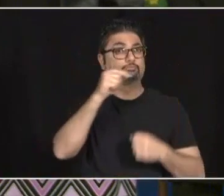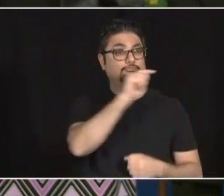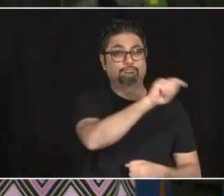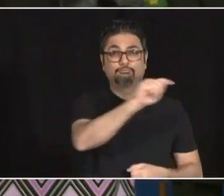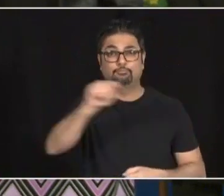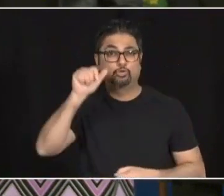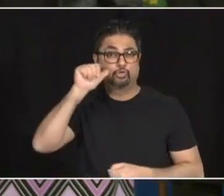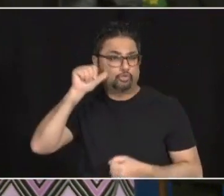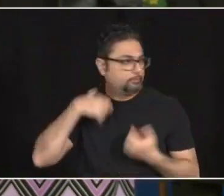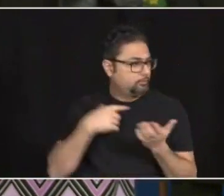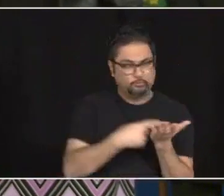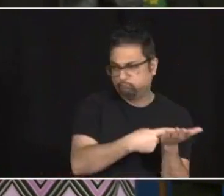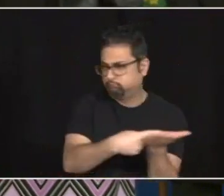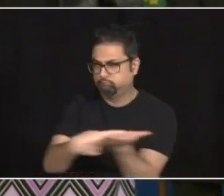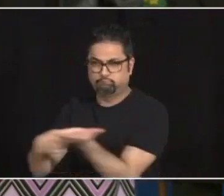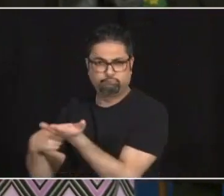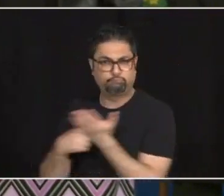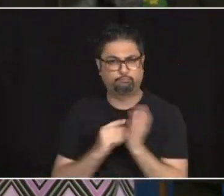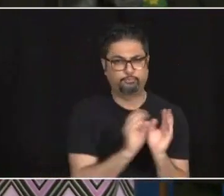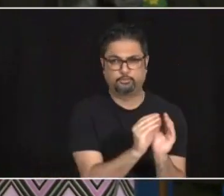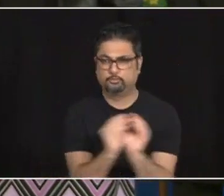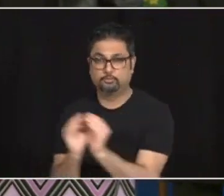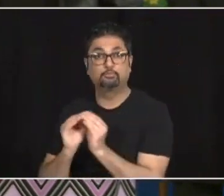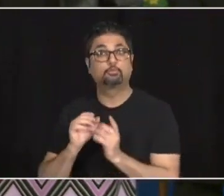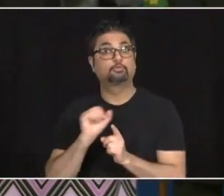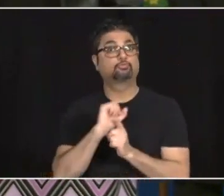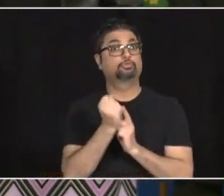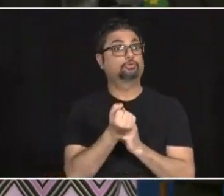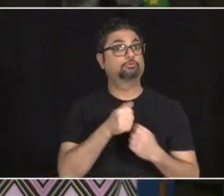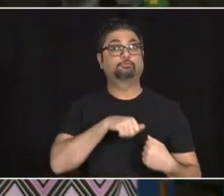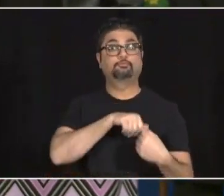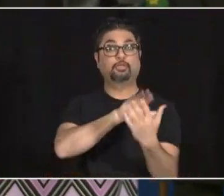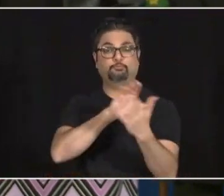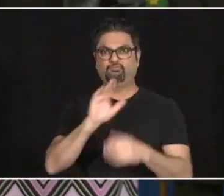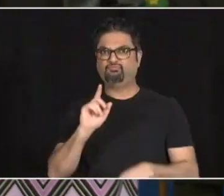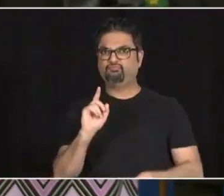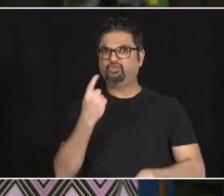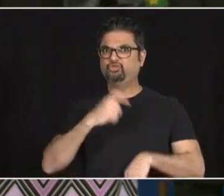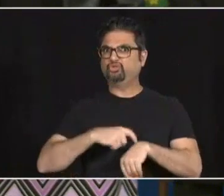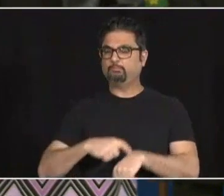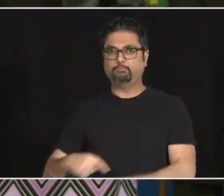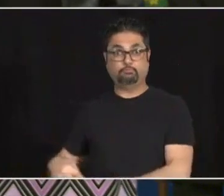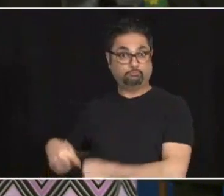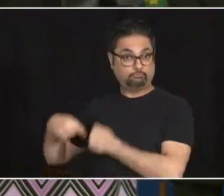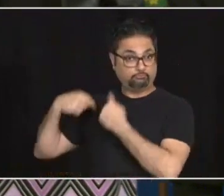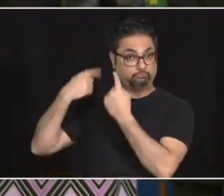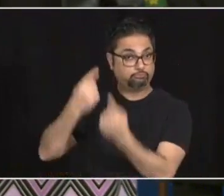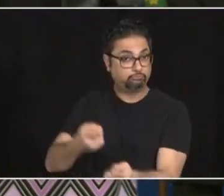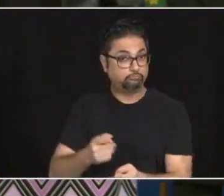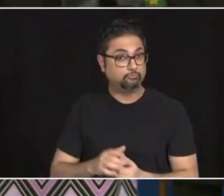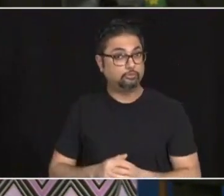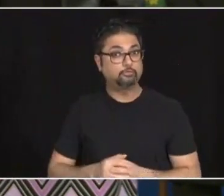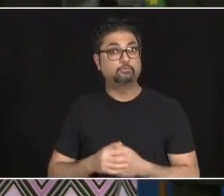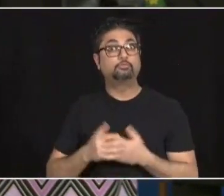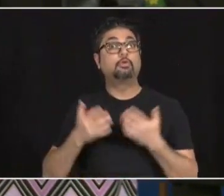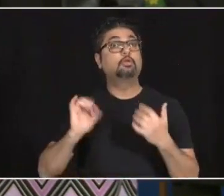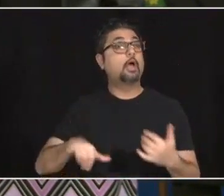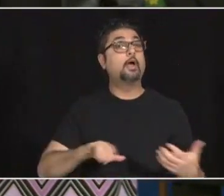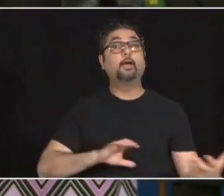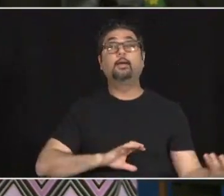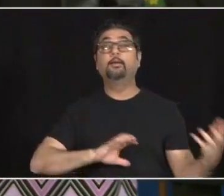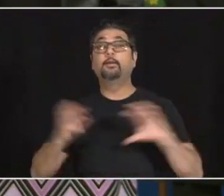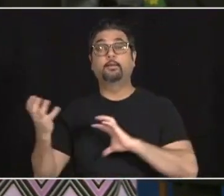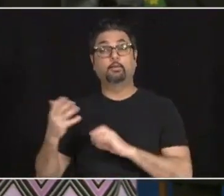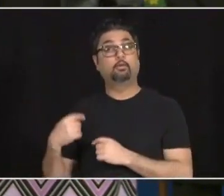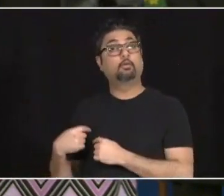is unprecedented, and it's extremely serious. And this crisis has clearly shown the